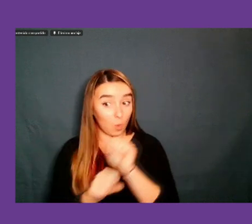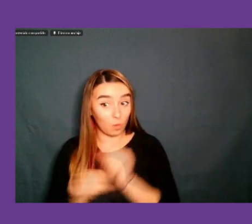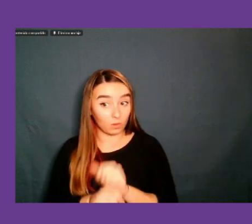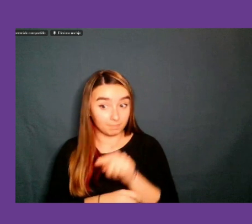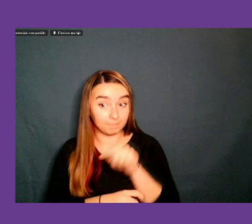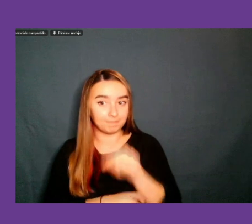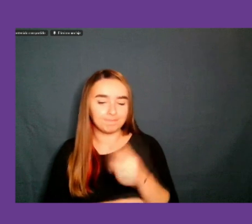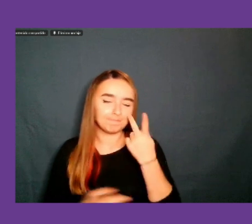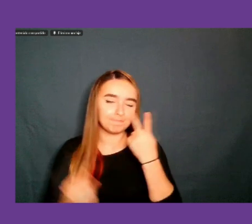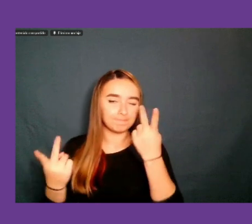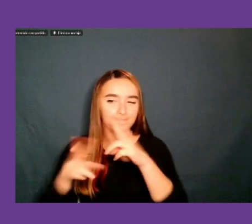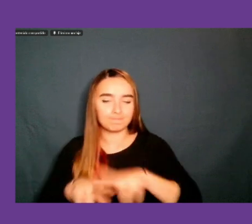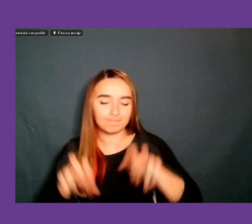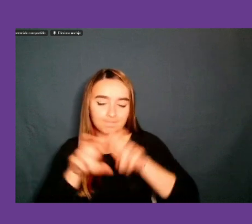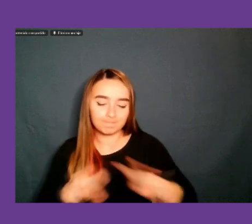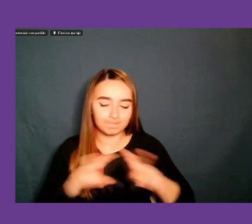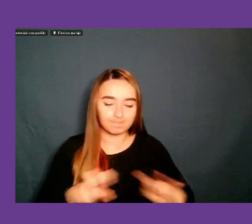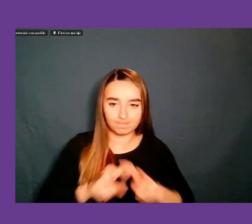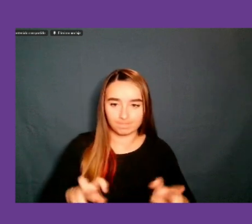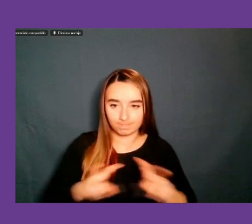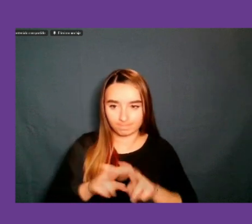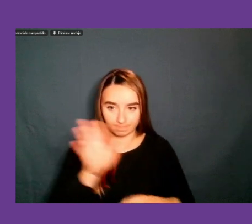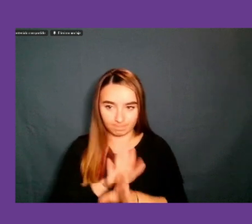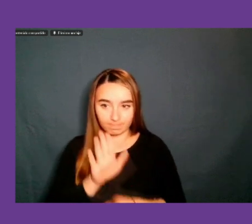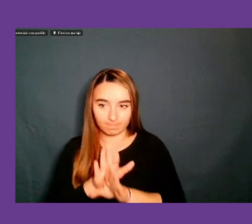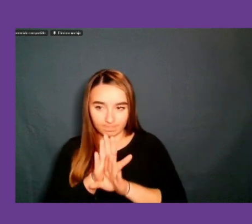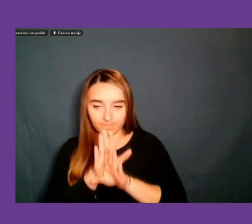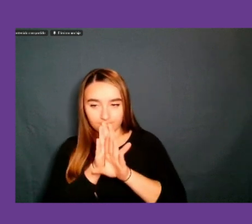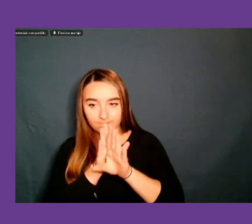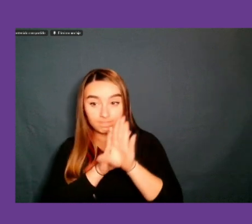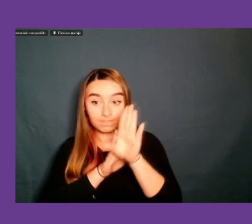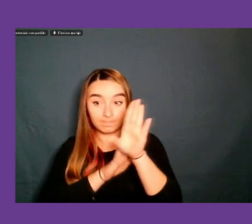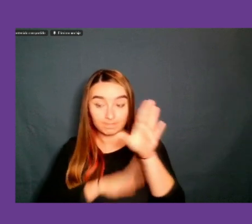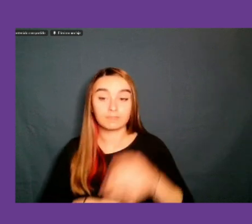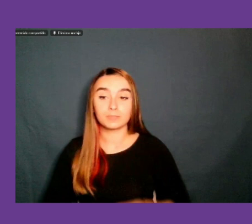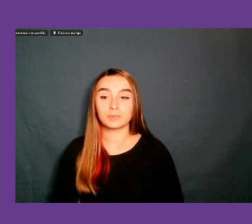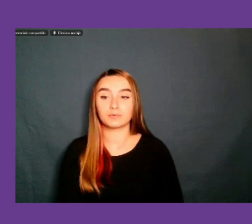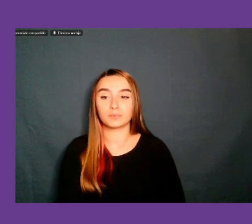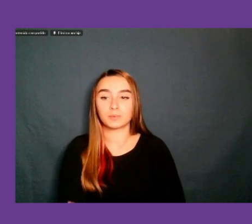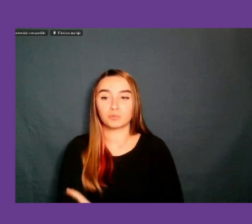exploring that. And this is, in fact,